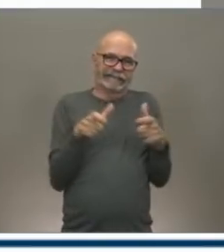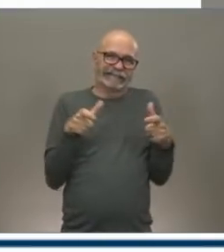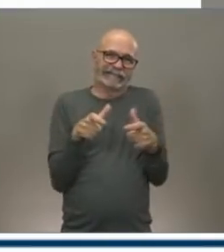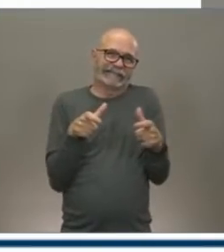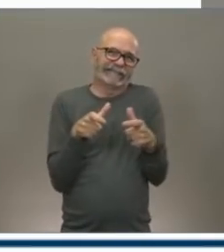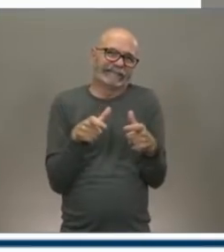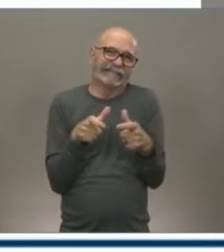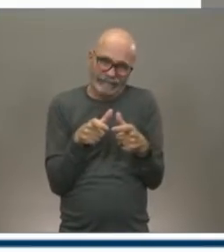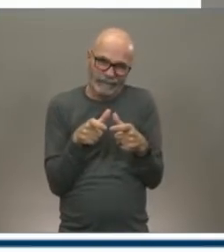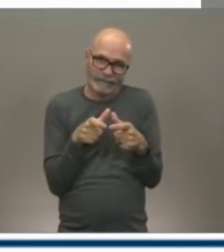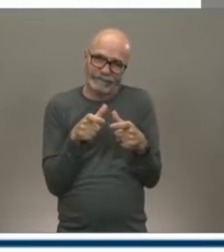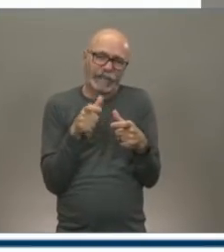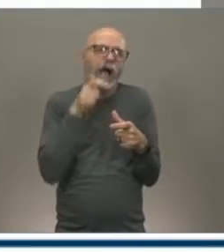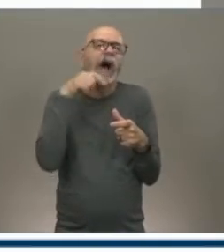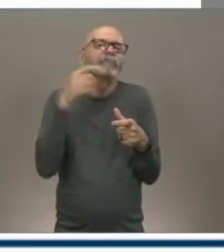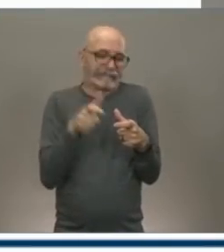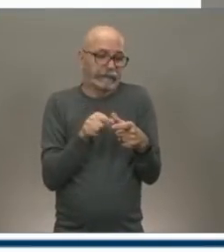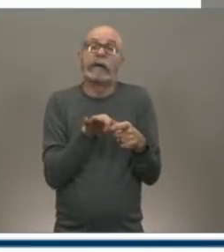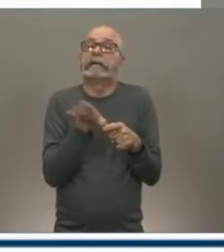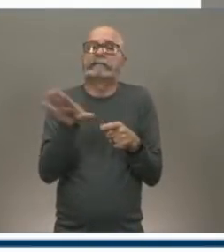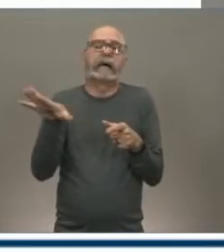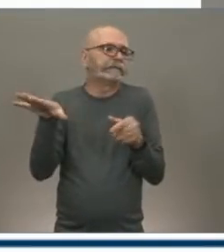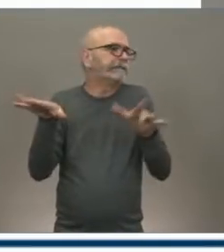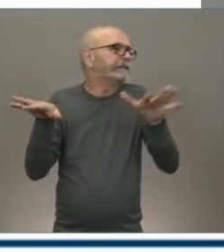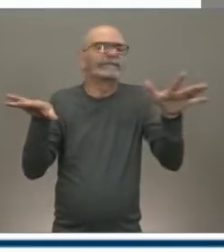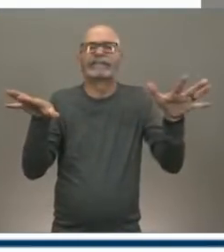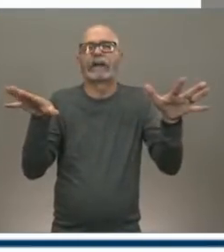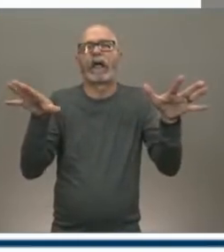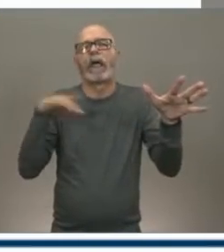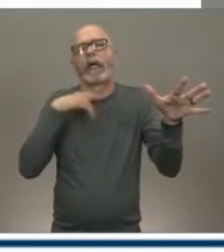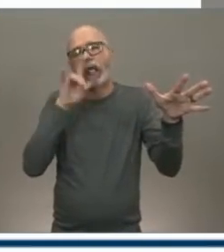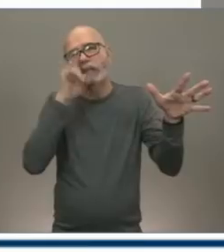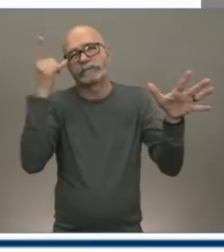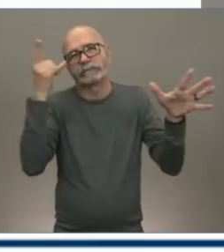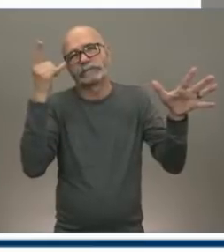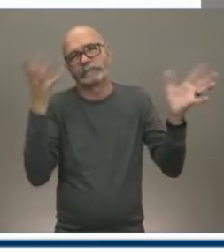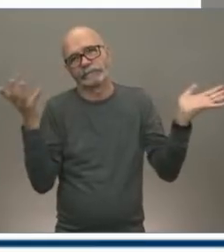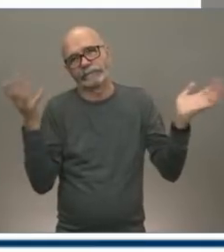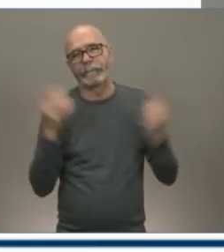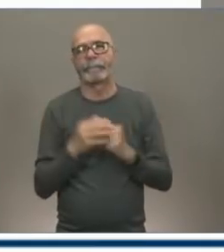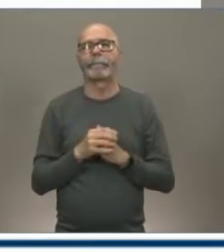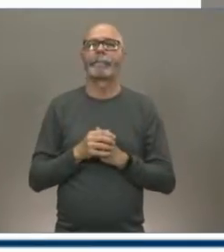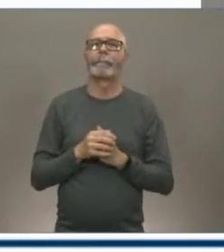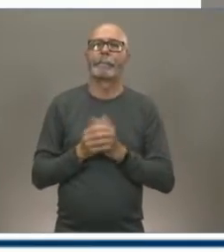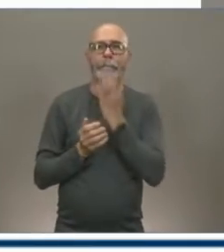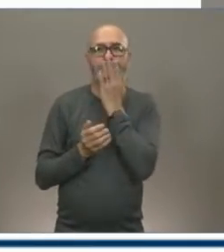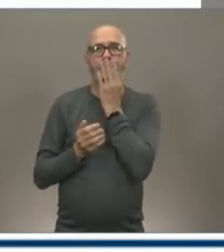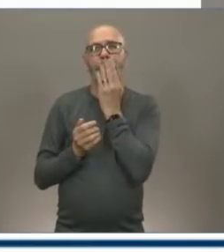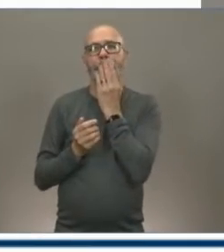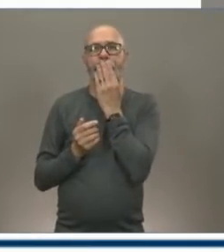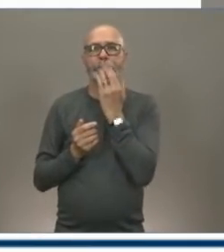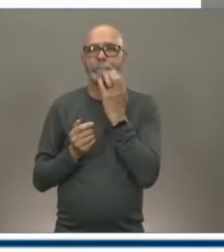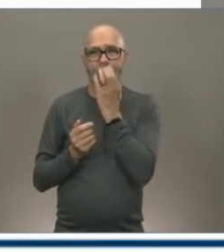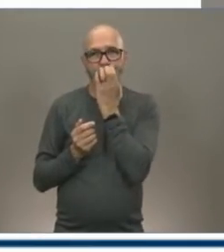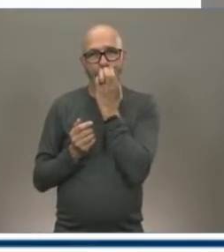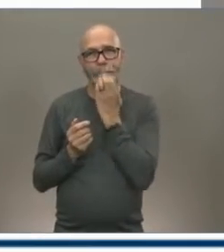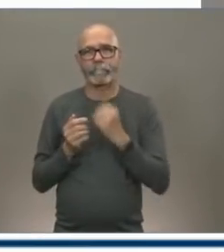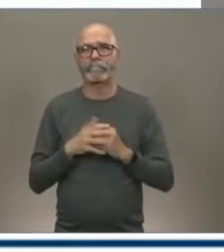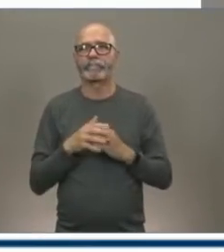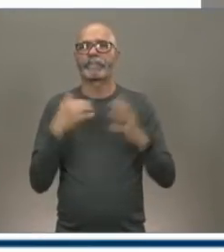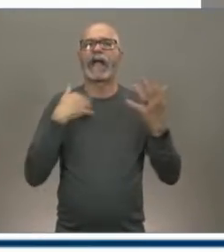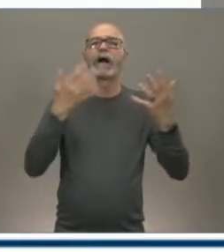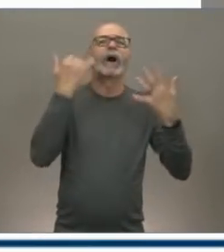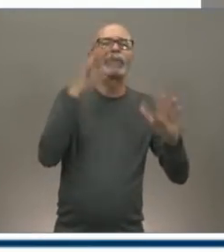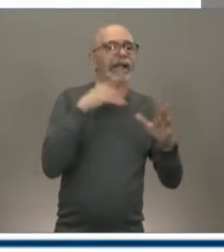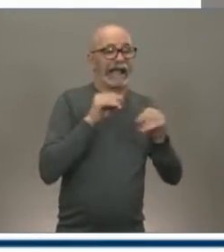it from spreading to other parts of the province, and also to prevent it from spreading into older